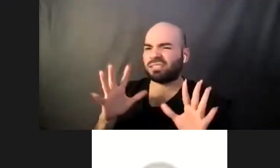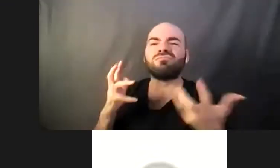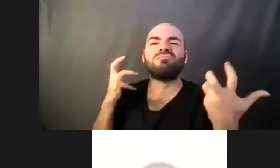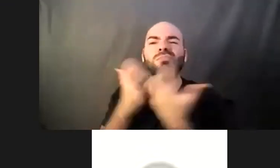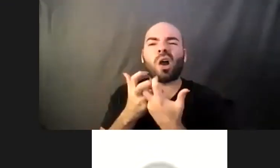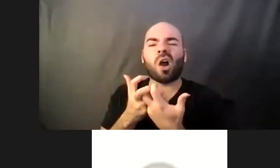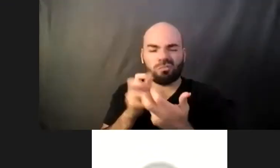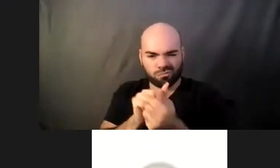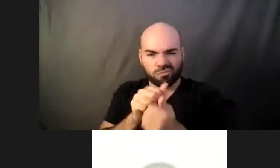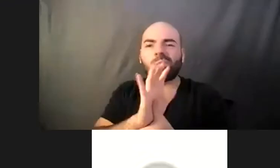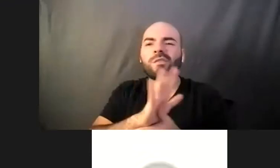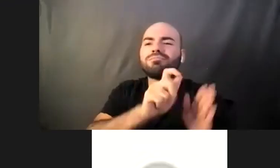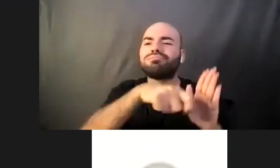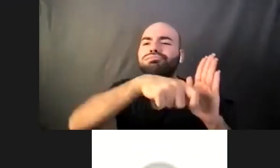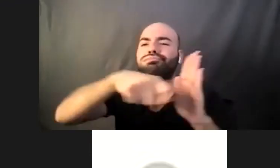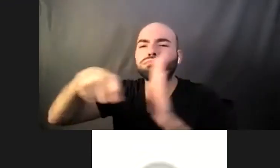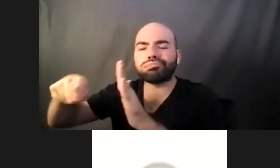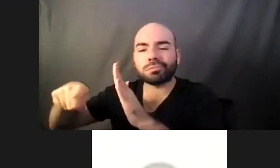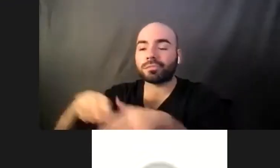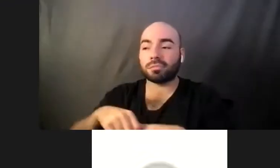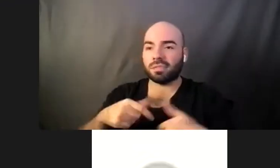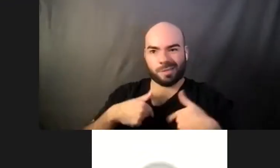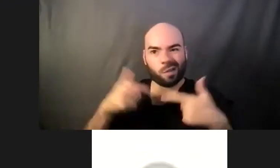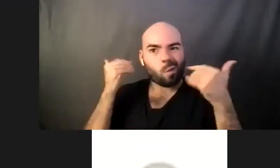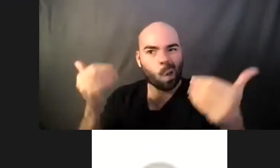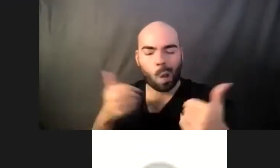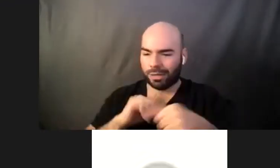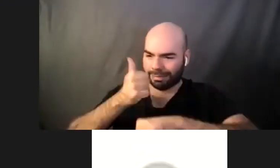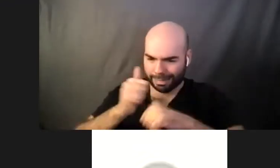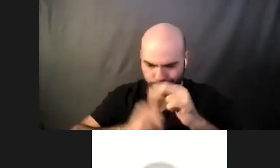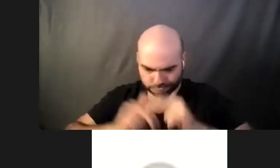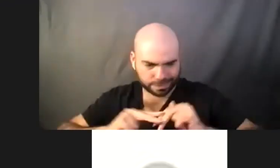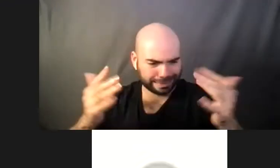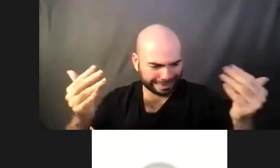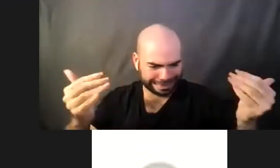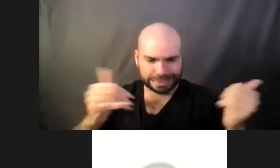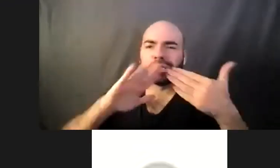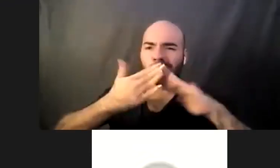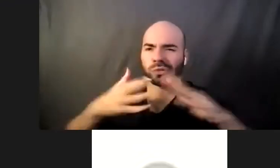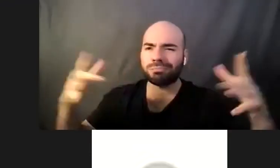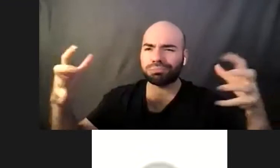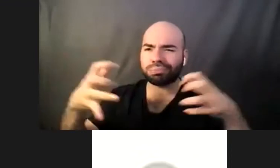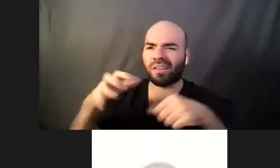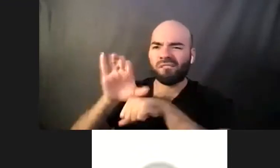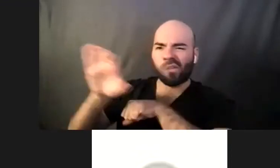films and going out and building a community to make them with. Yeah.